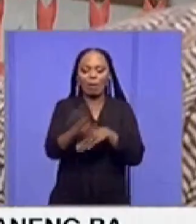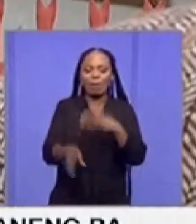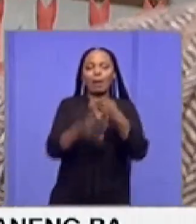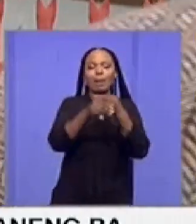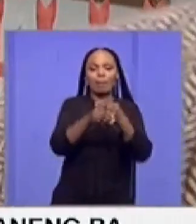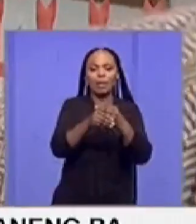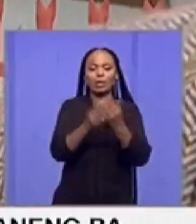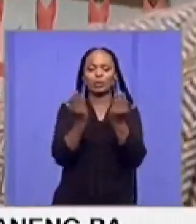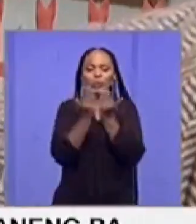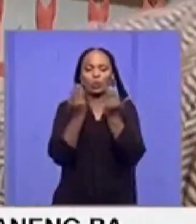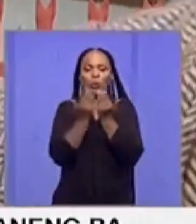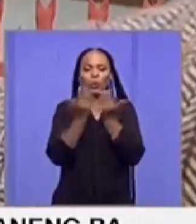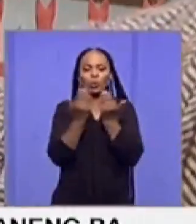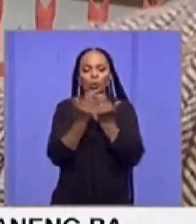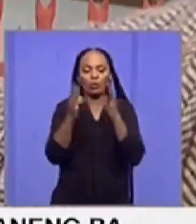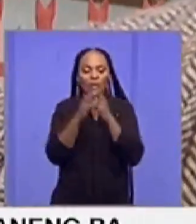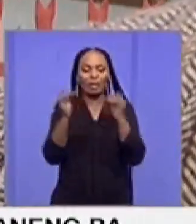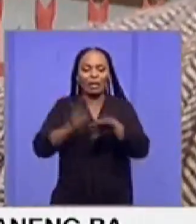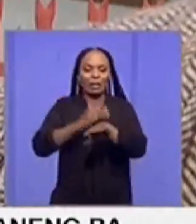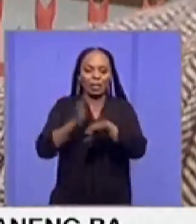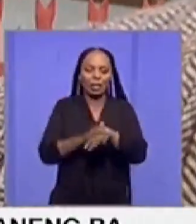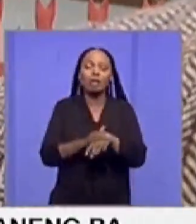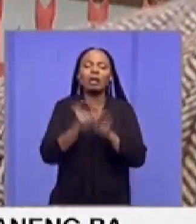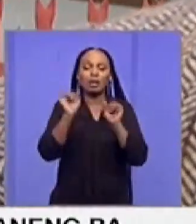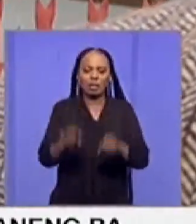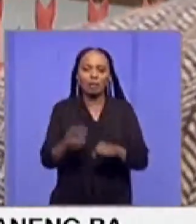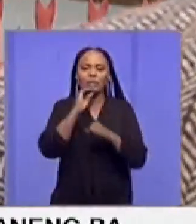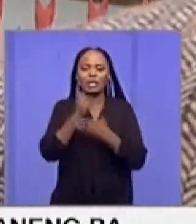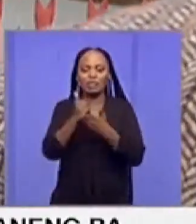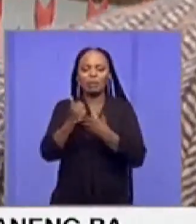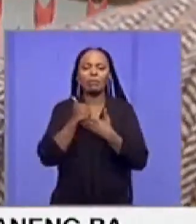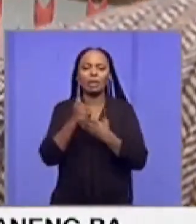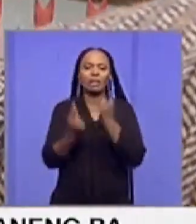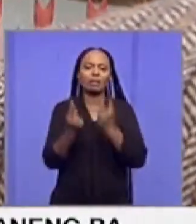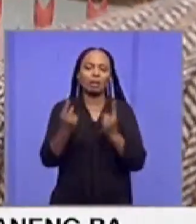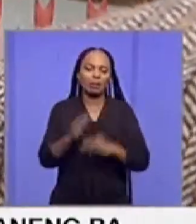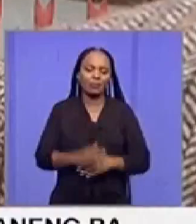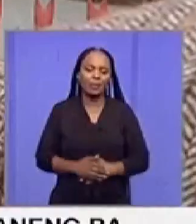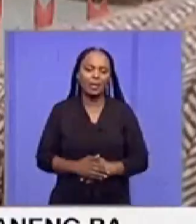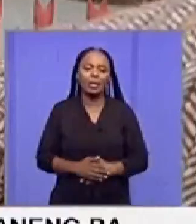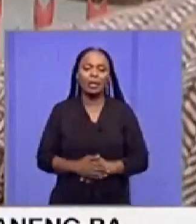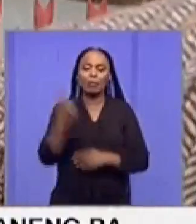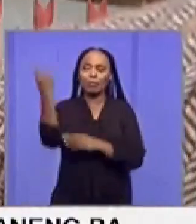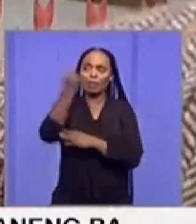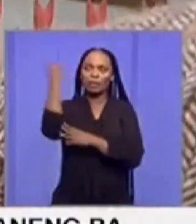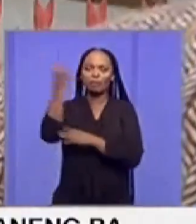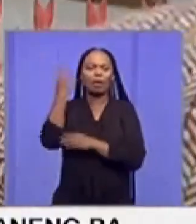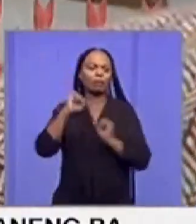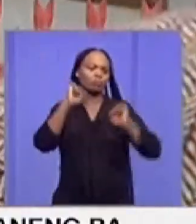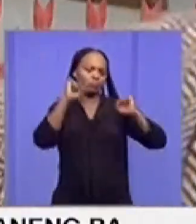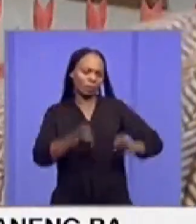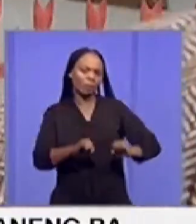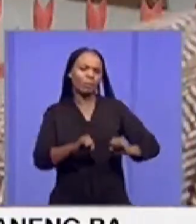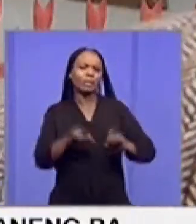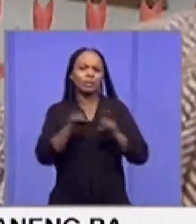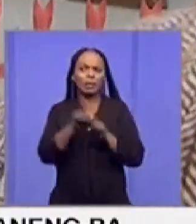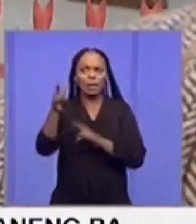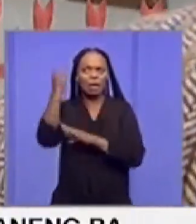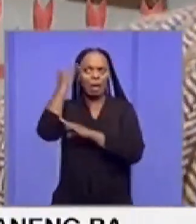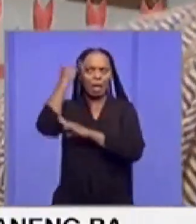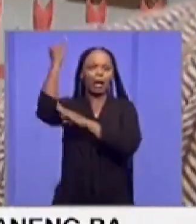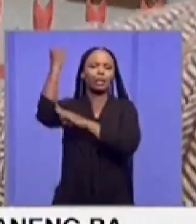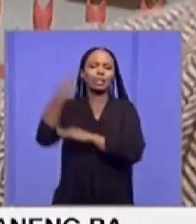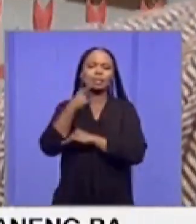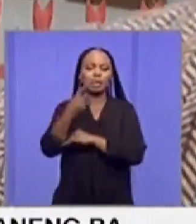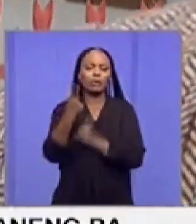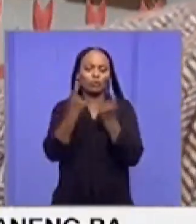re eketše re a bona gore awa re tla thušana le bona batswadi sekolo ebile hlogo ya sekolo o dumetše ke ena ebile a re boditseng gore awa o